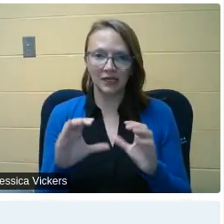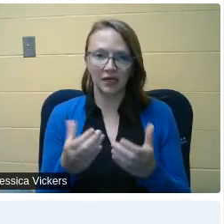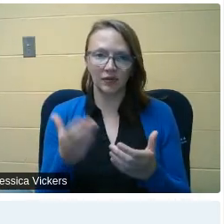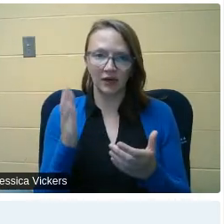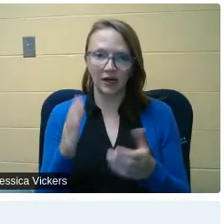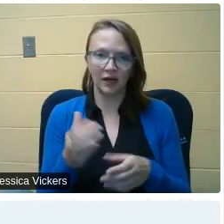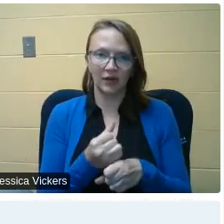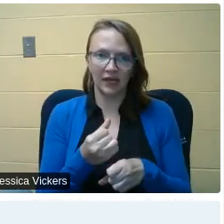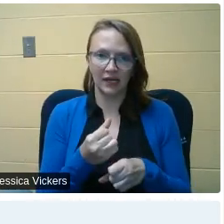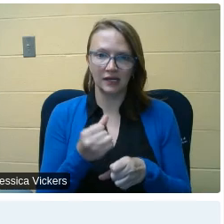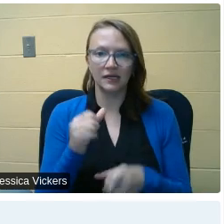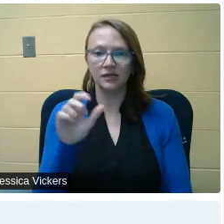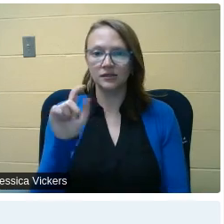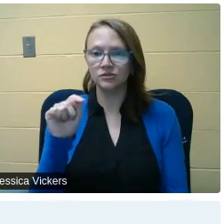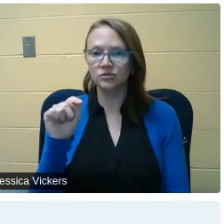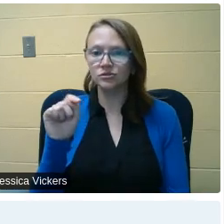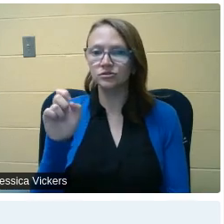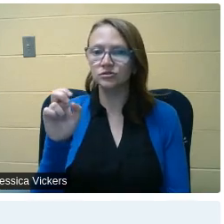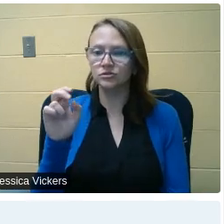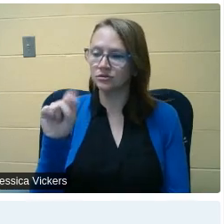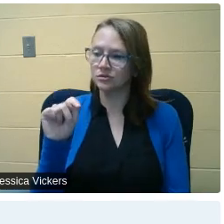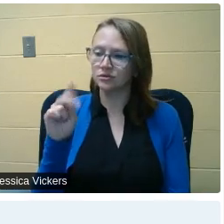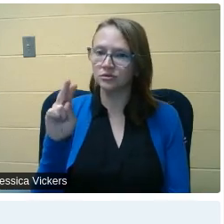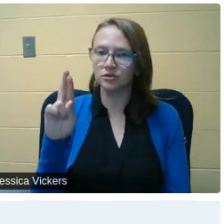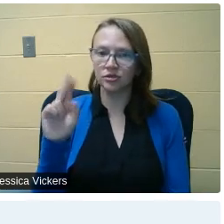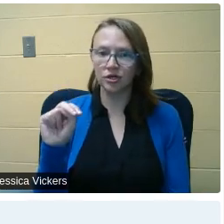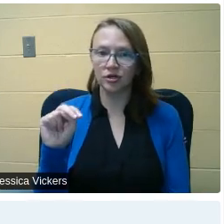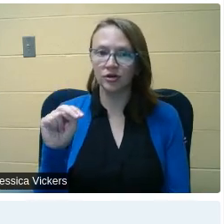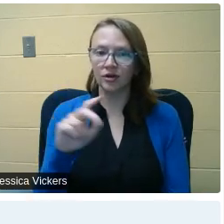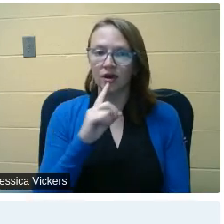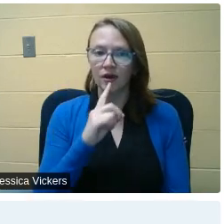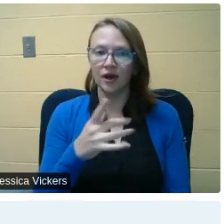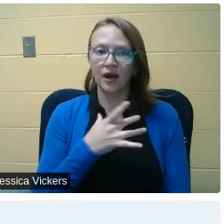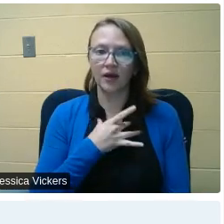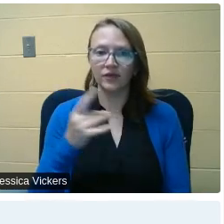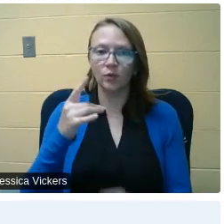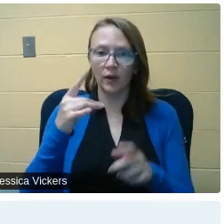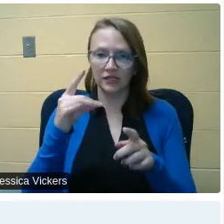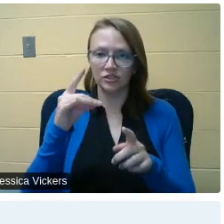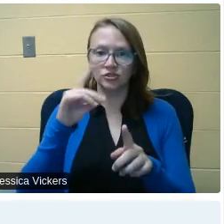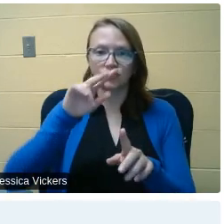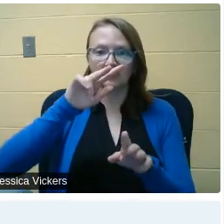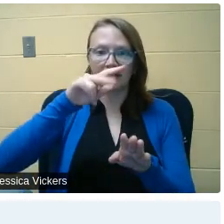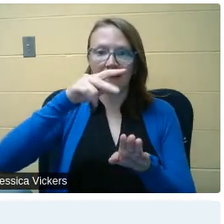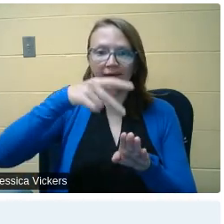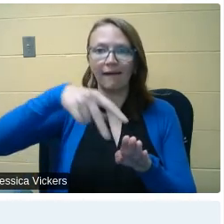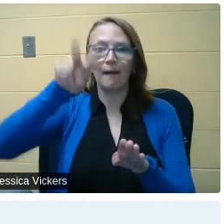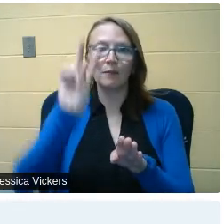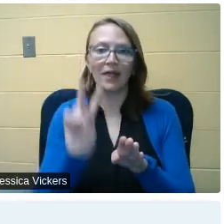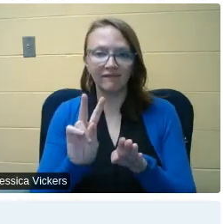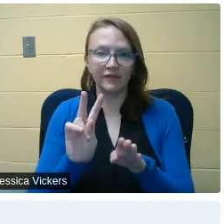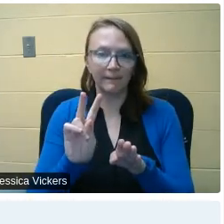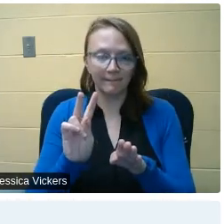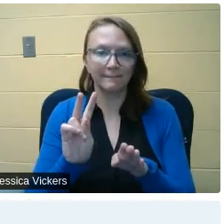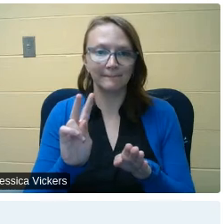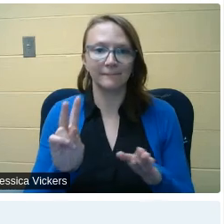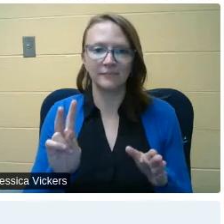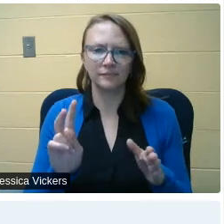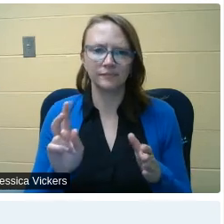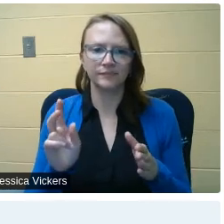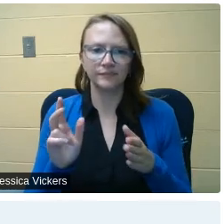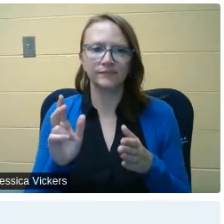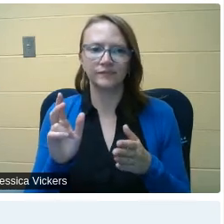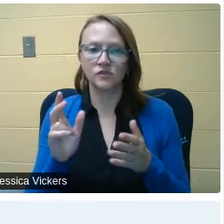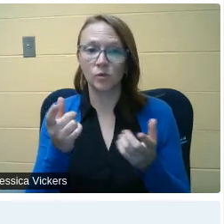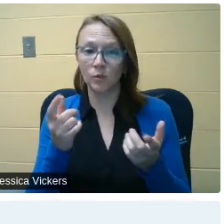grab a turn block. And my kangaroo, I really like my kangaroo to do a backflip. So I'm going to code it to do a backflip. And to do